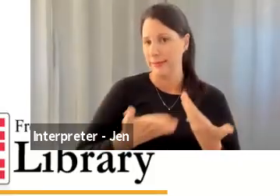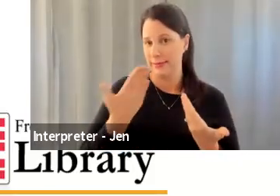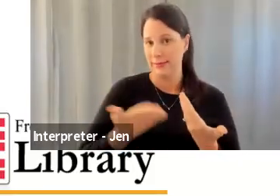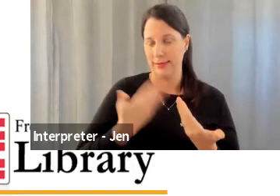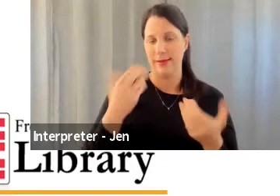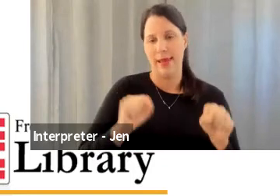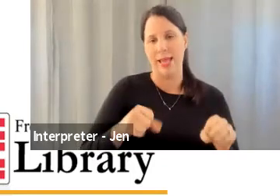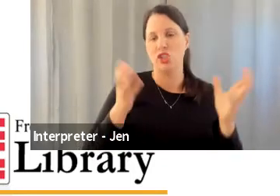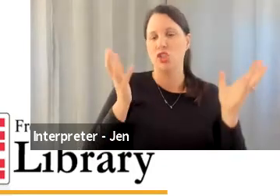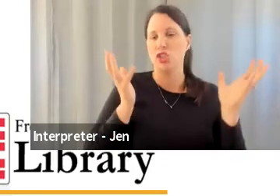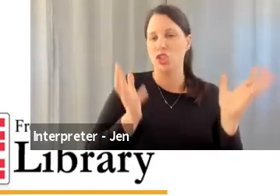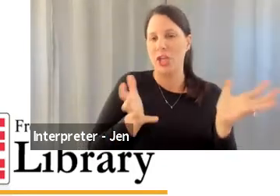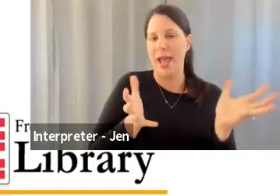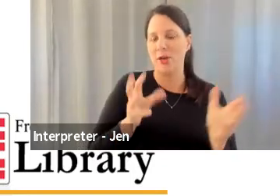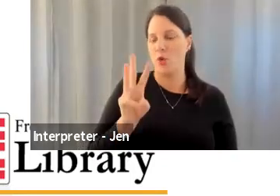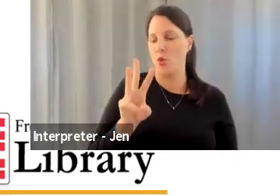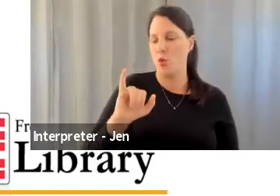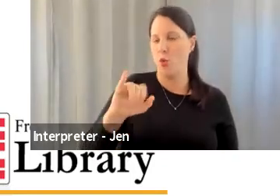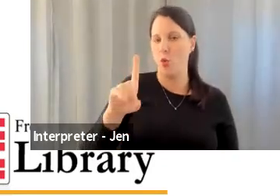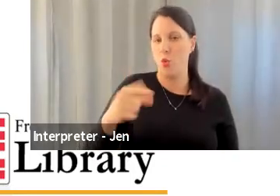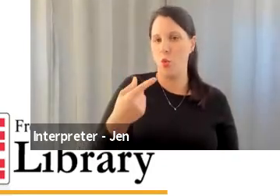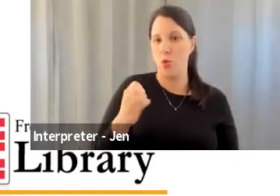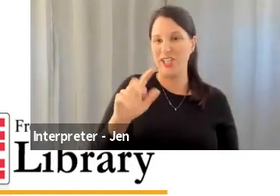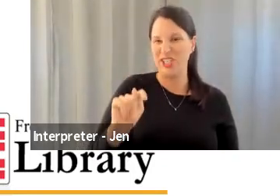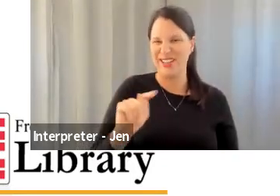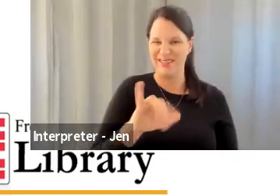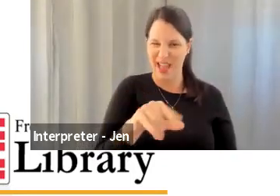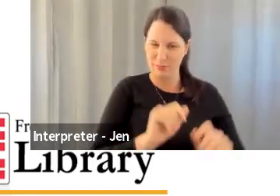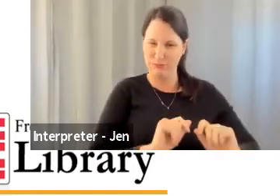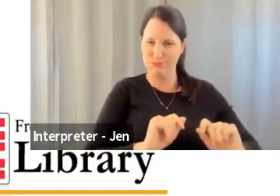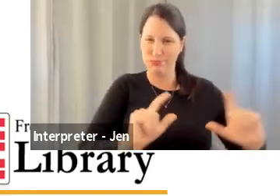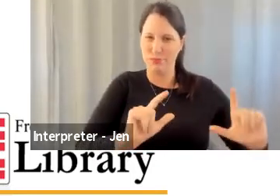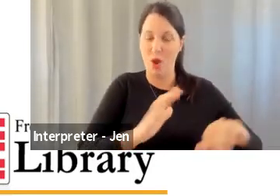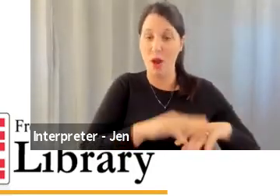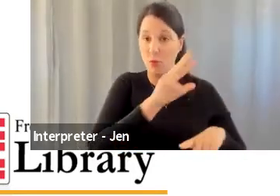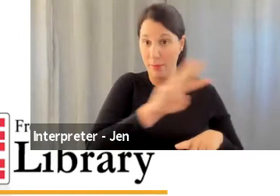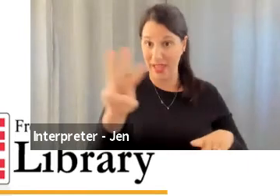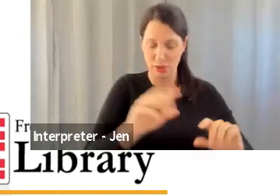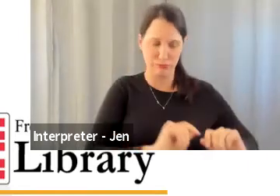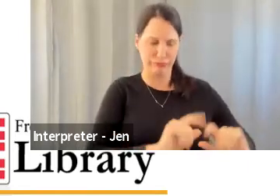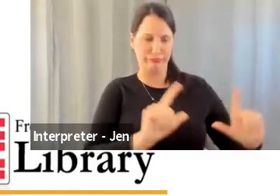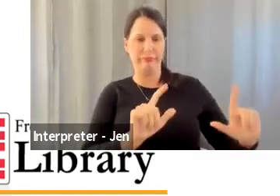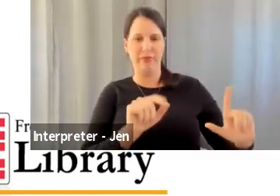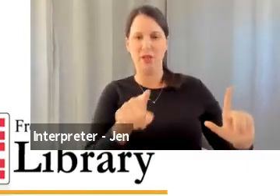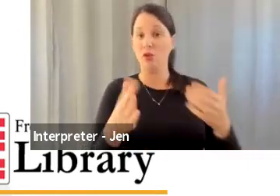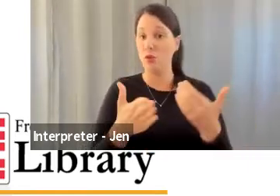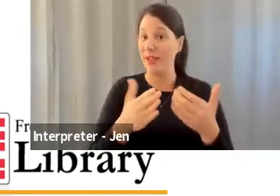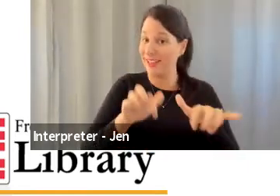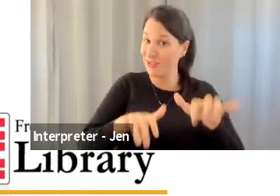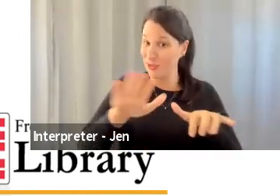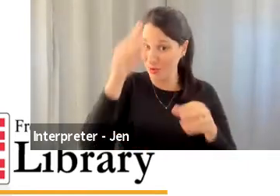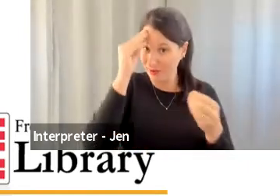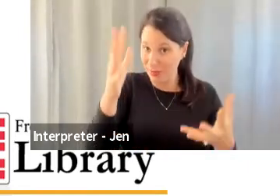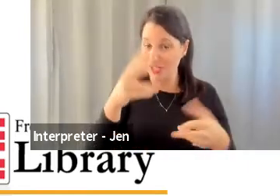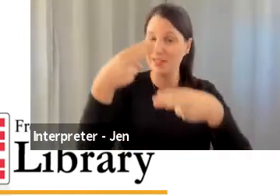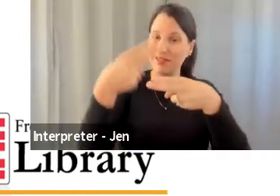chat widget. So we have a little widget that kind of slides out from several of our web pages. And you just enter your information, your name, your